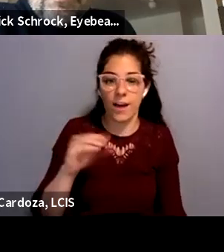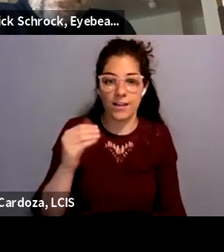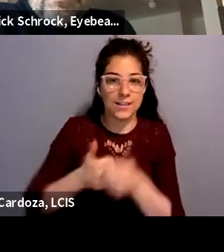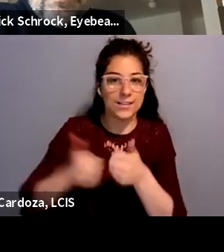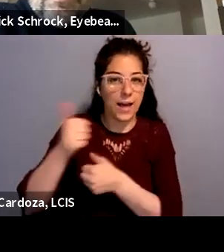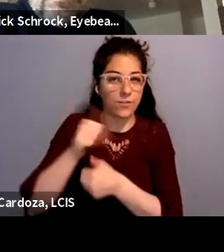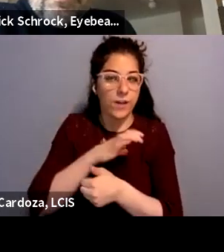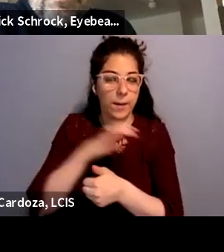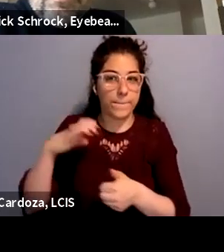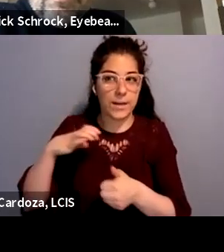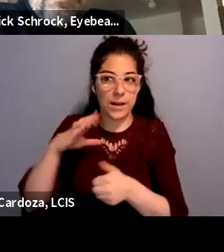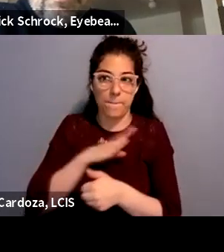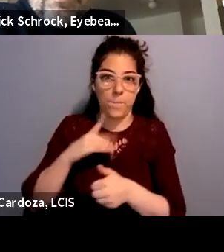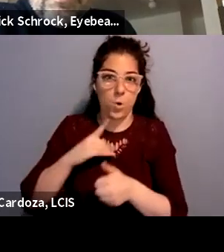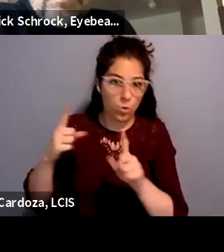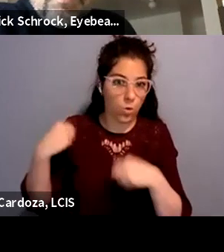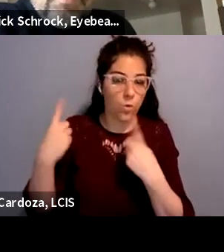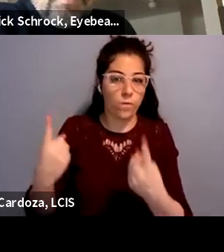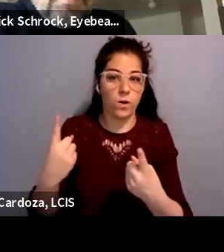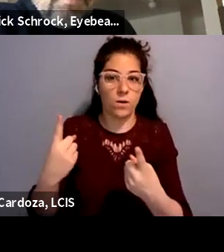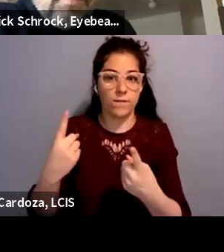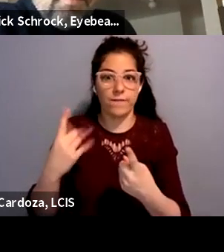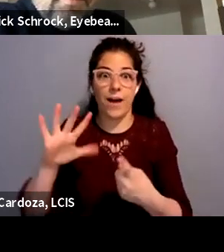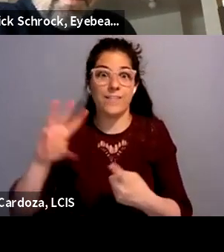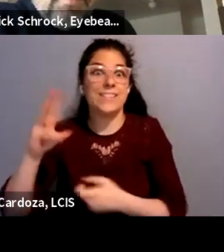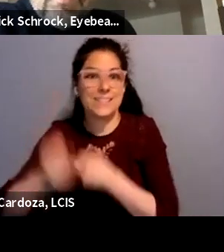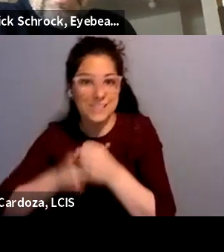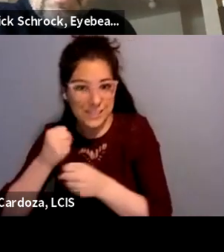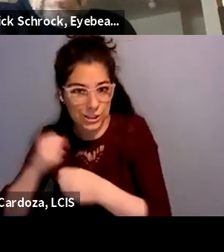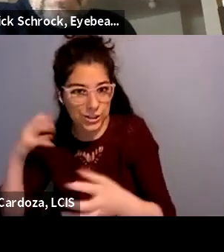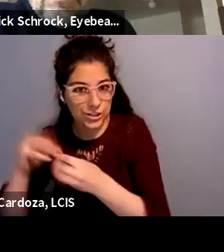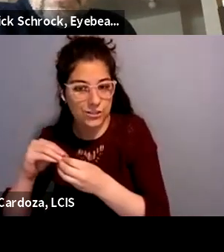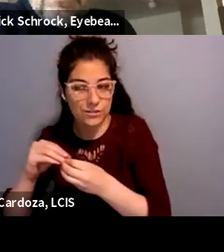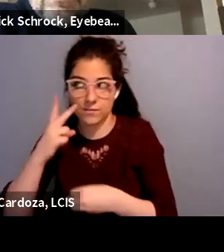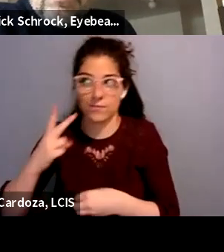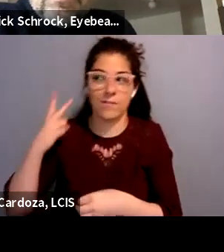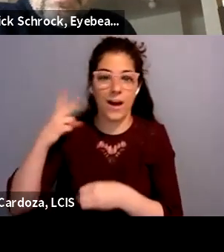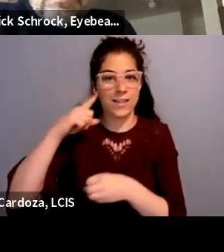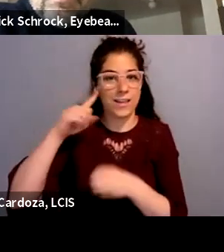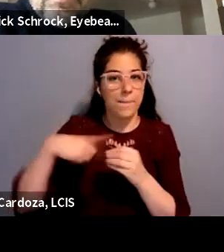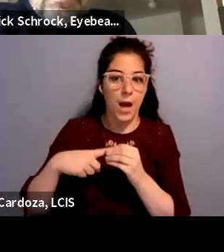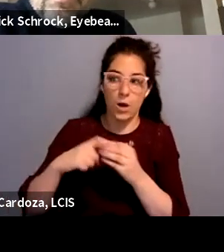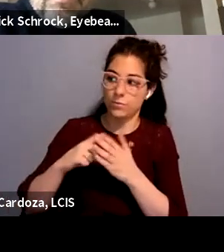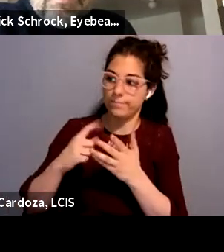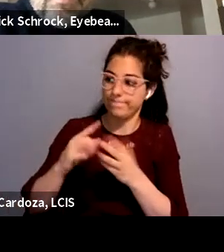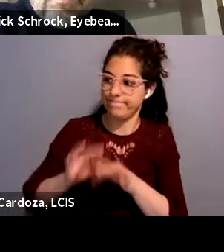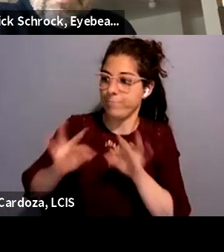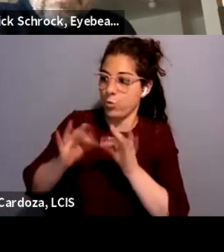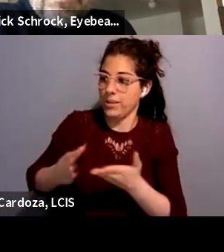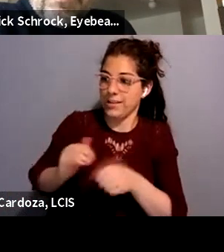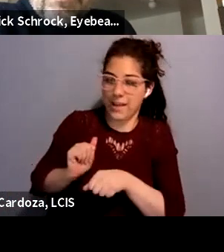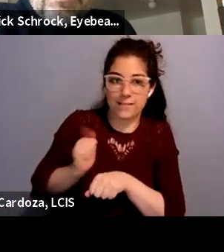and the board over the past 5 and 6. If I think about the key factors that were in